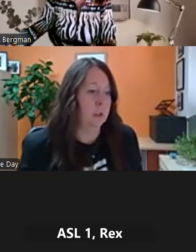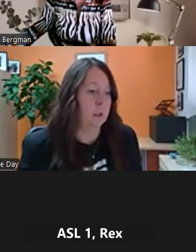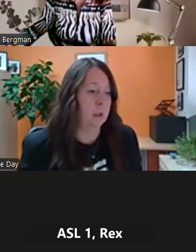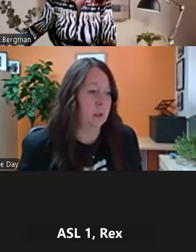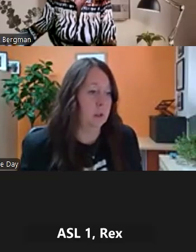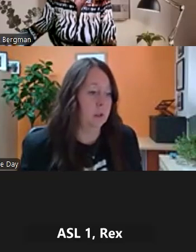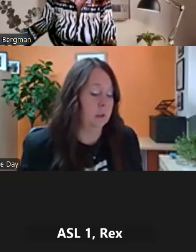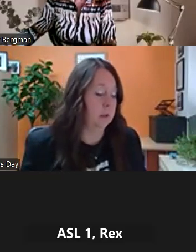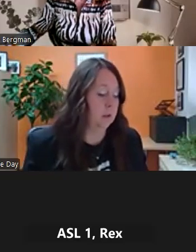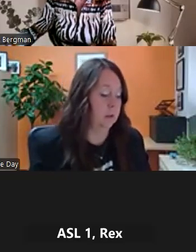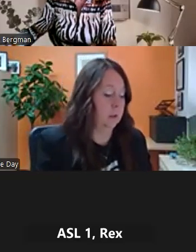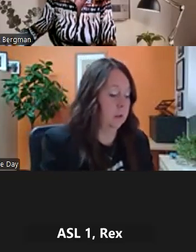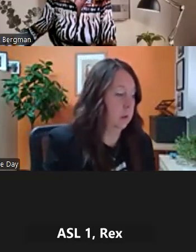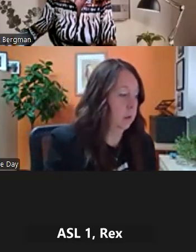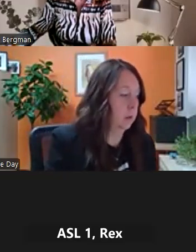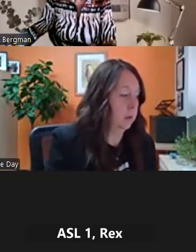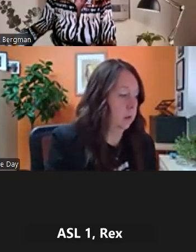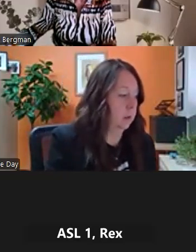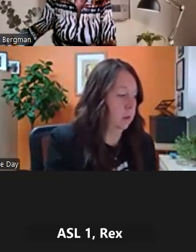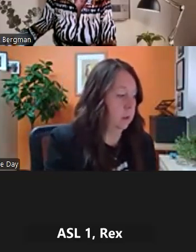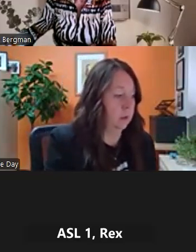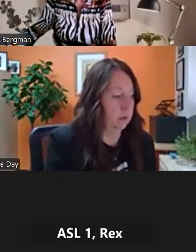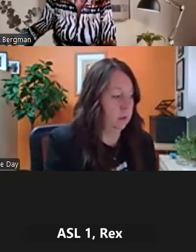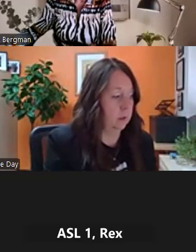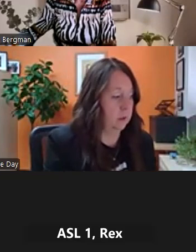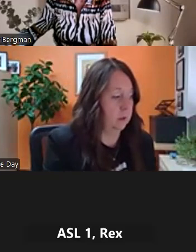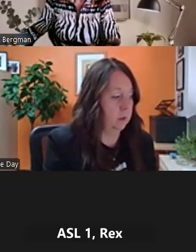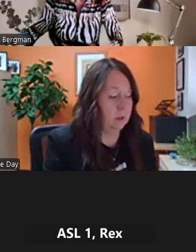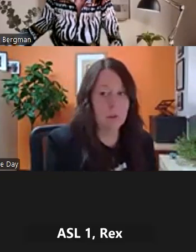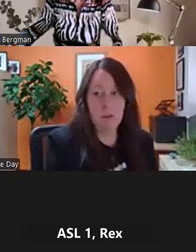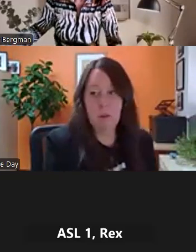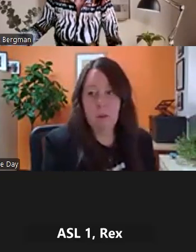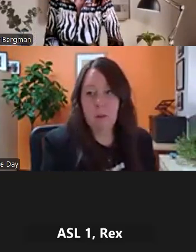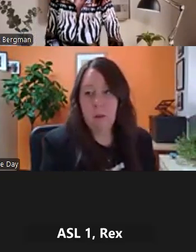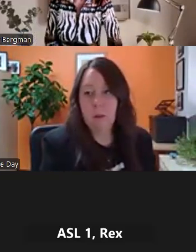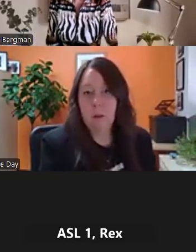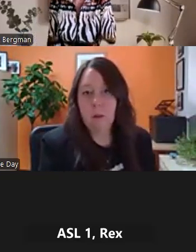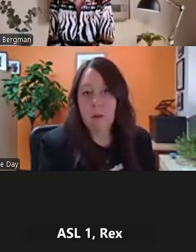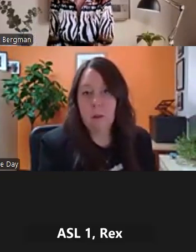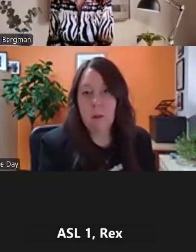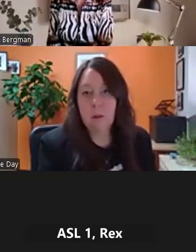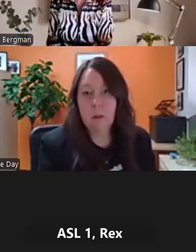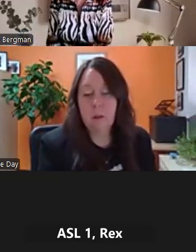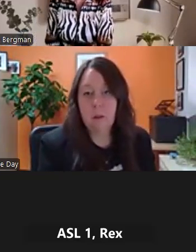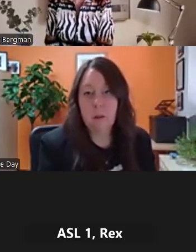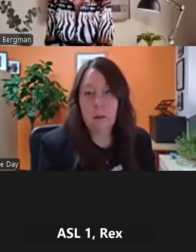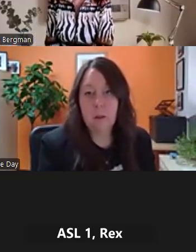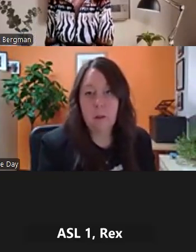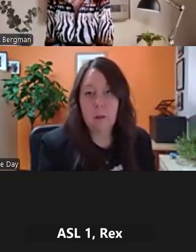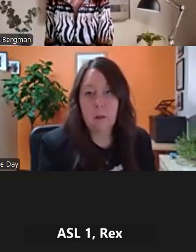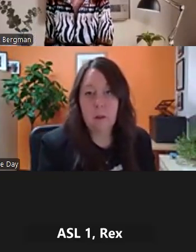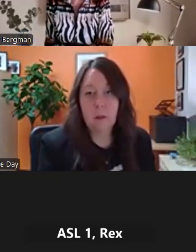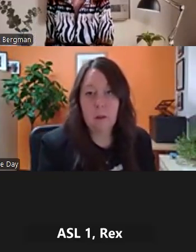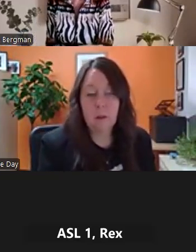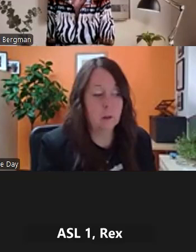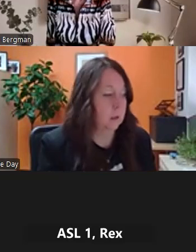I would just maybe I know that the California Department of Aging had a whole work group that looked at that access and